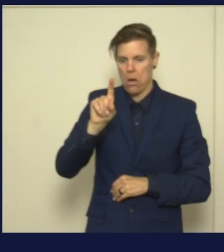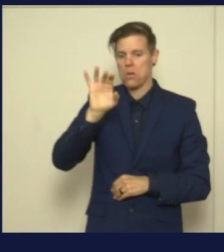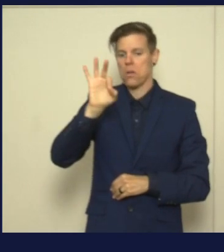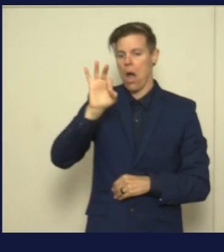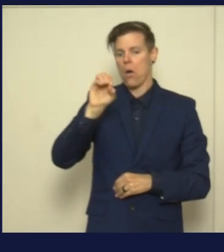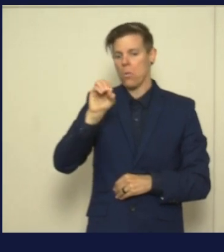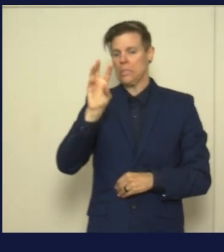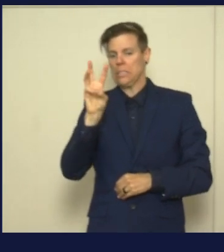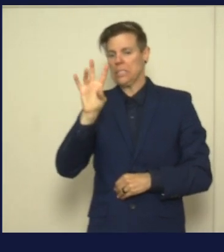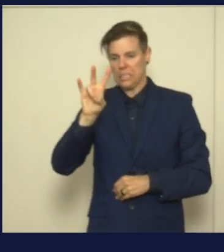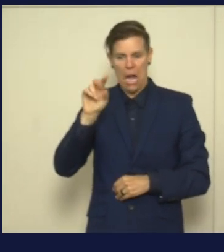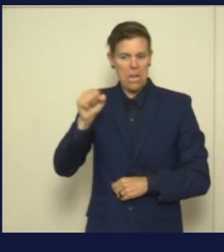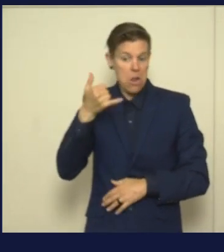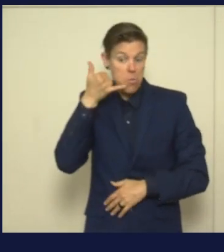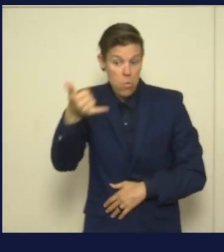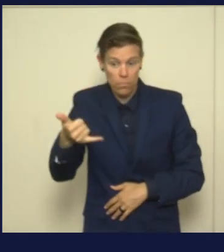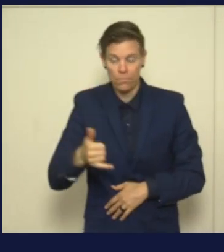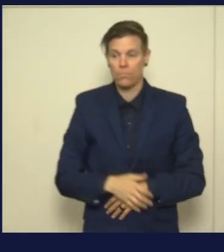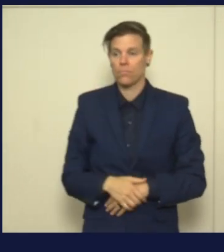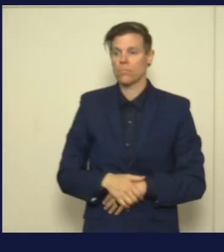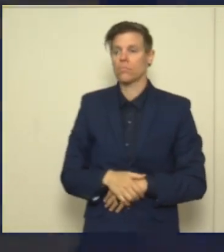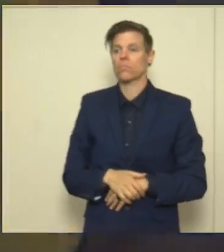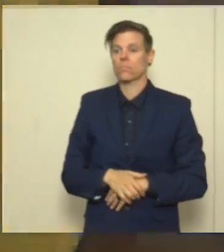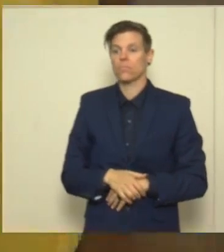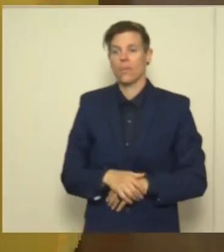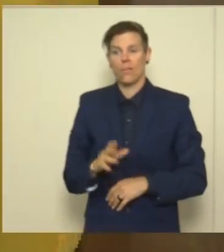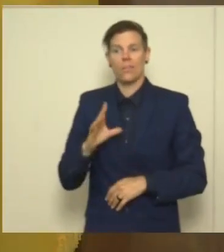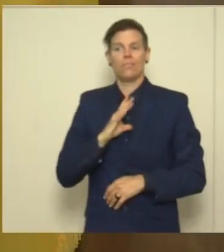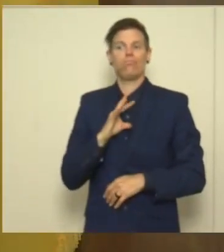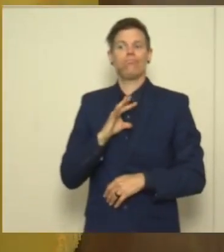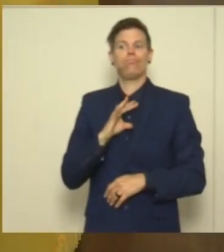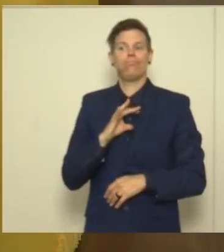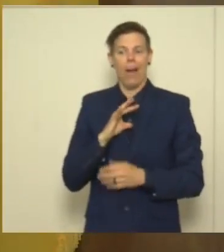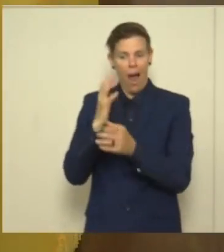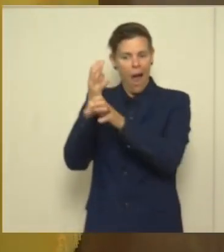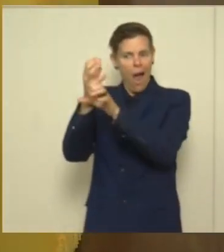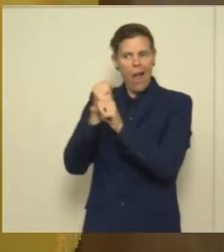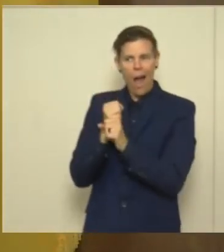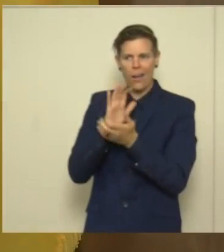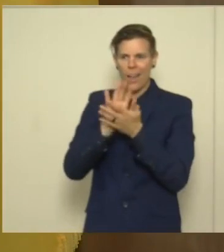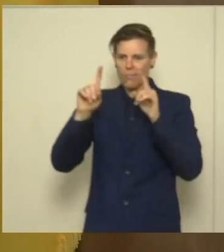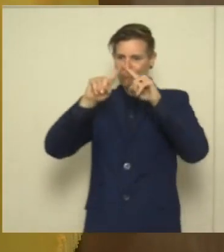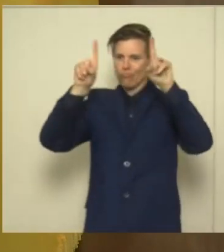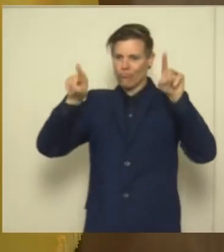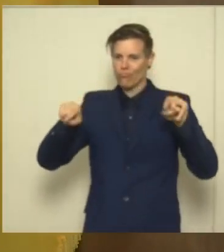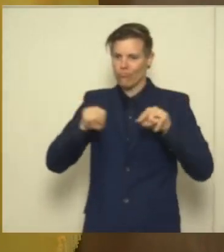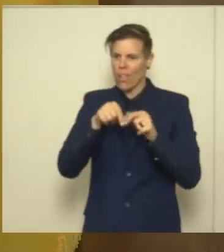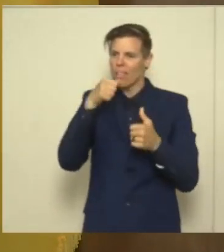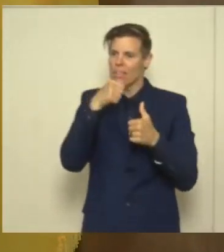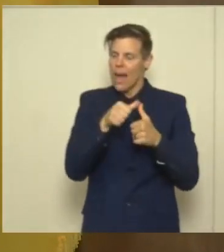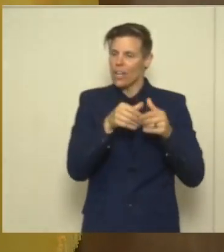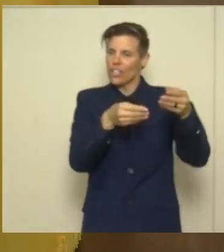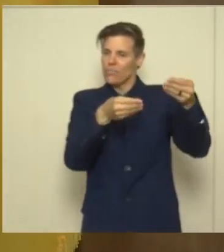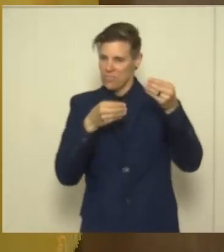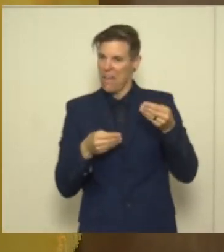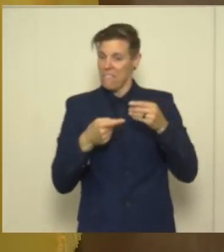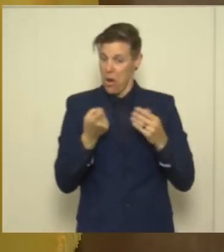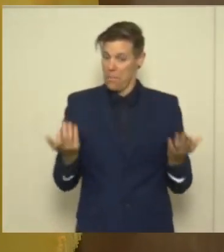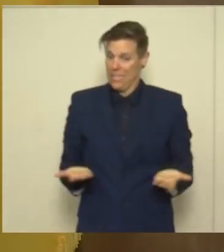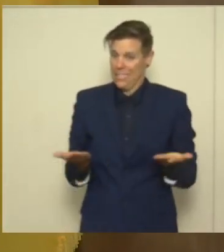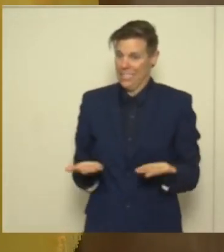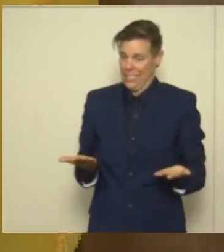a graduate student in the state of New Mexico. And I just want folks to know that your messages are received,